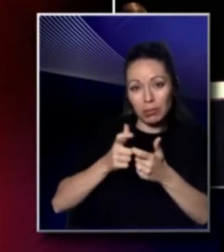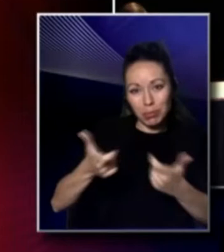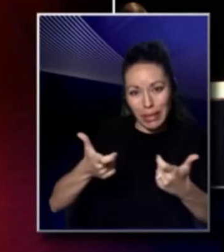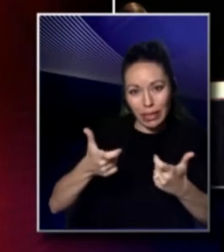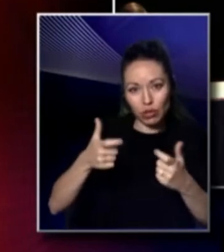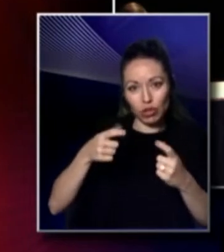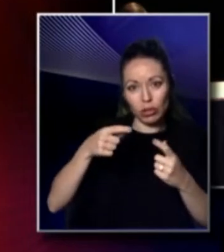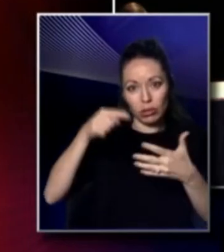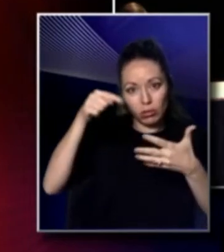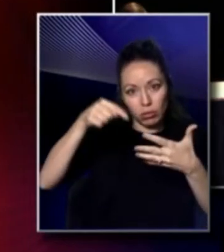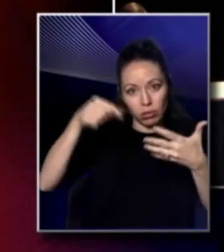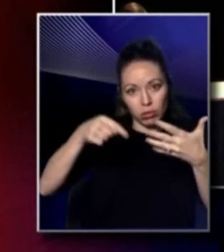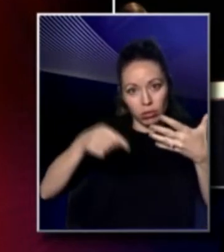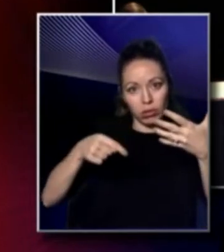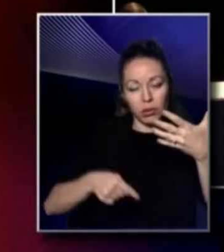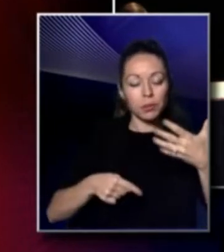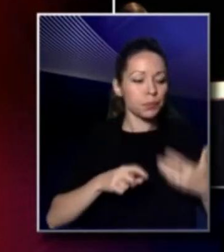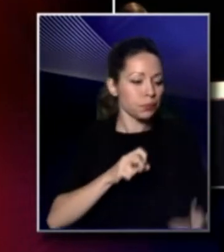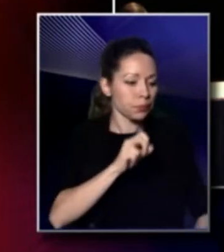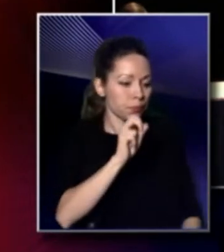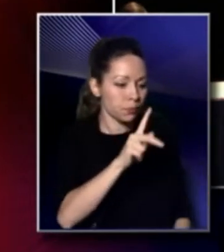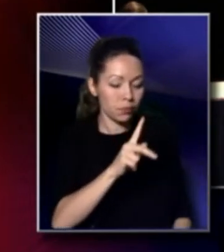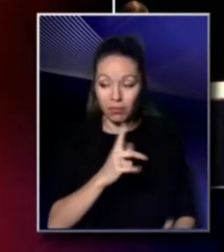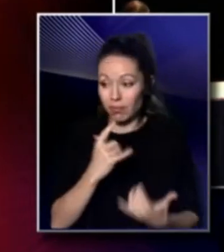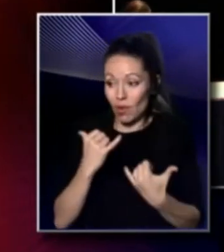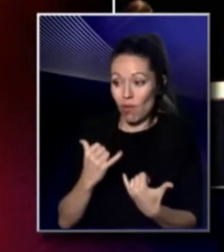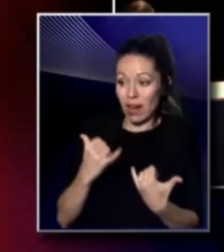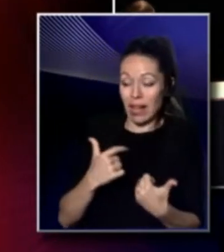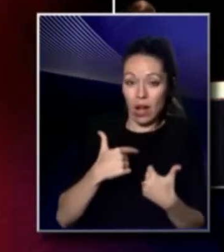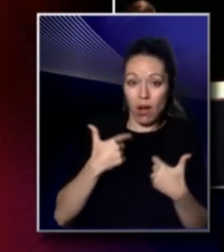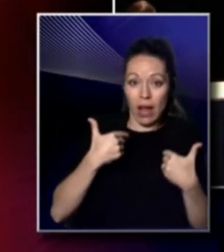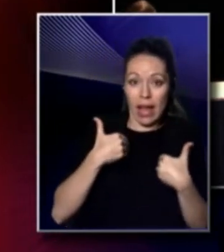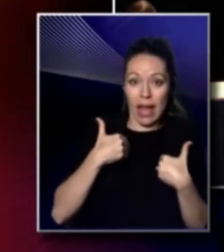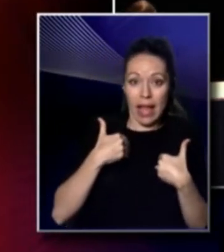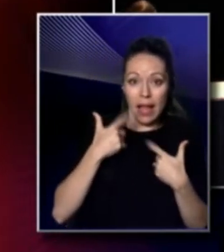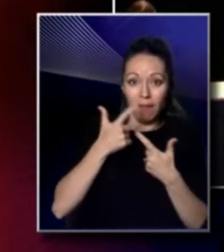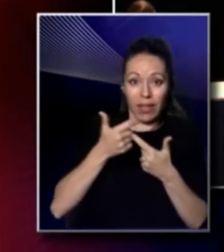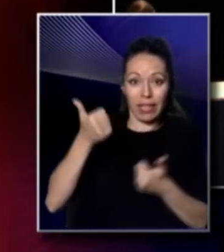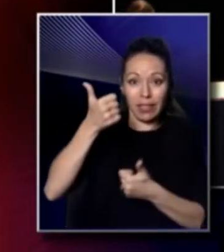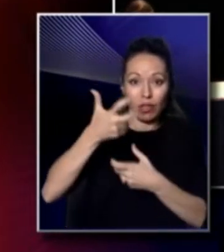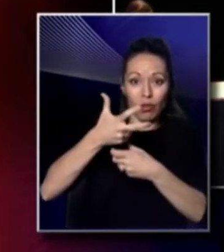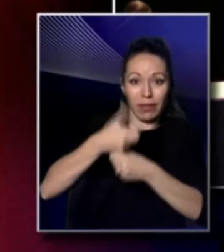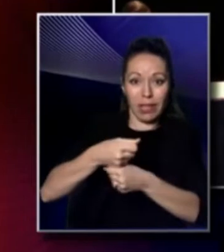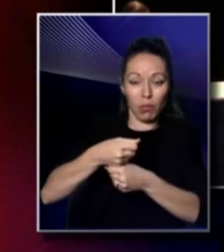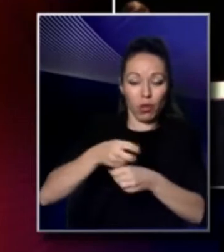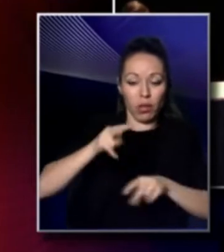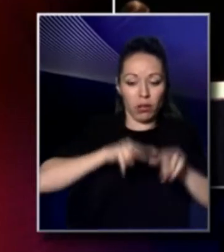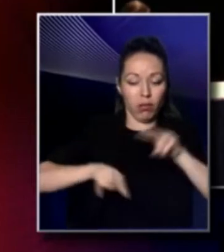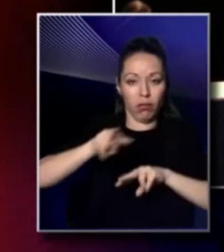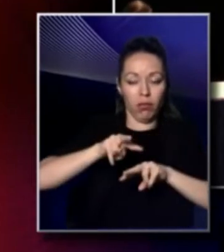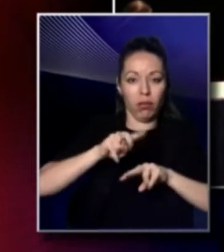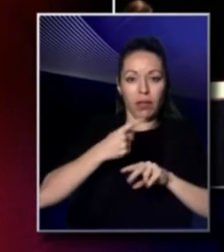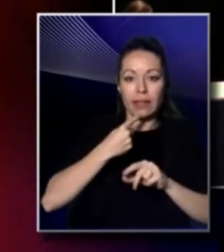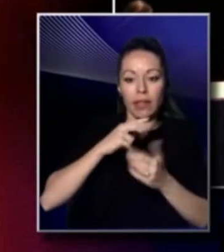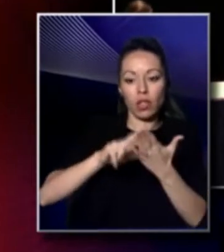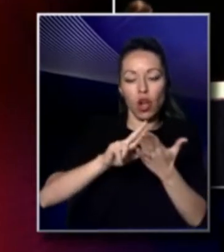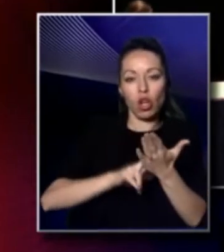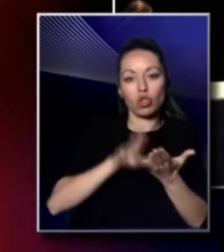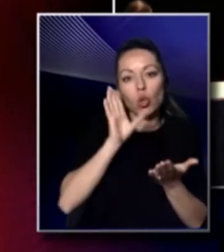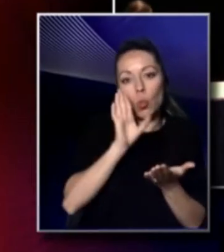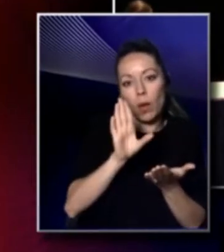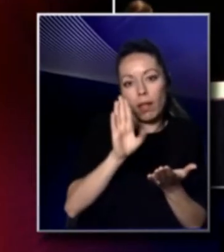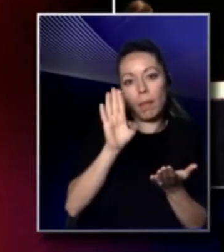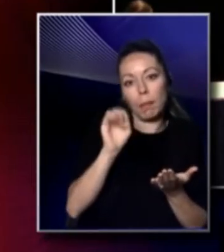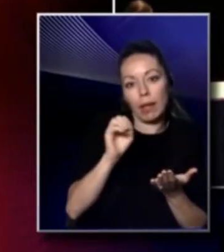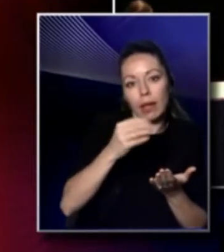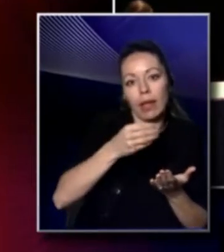and conditions. Okay. Right now, all I have is an executive summary overview that says a contract will be